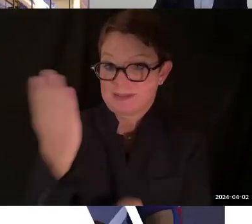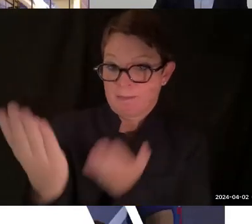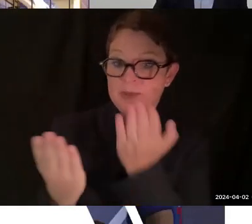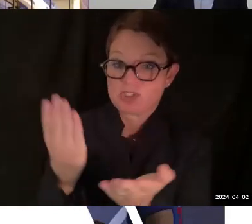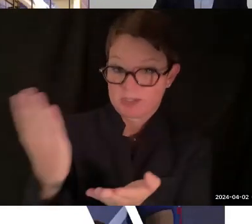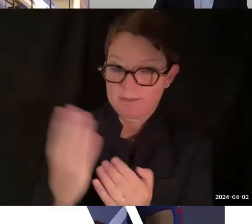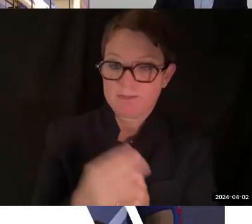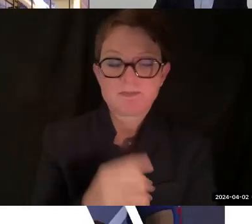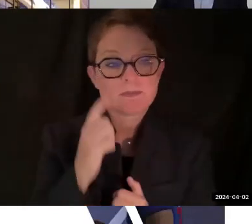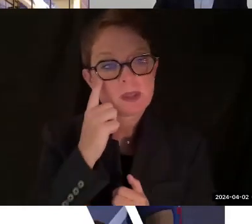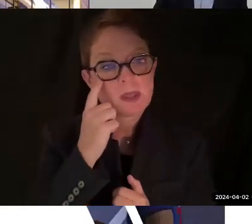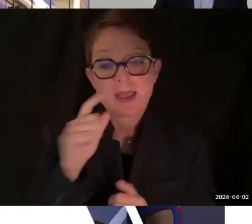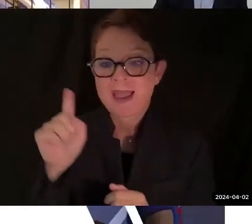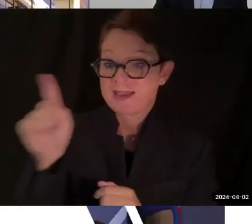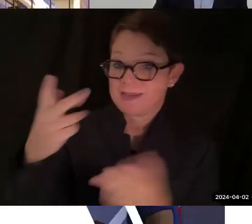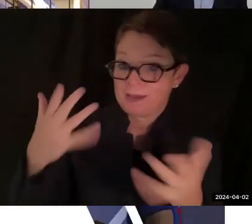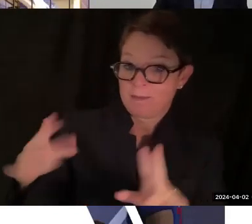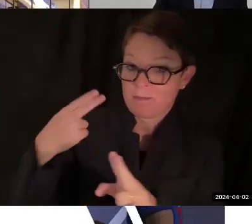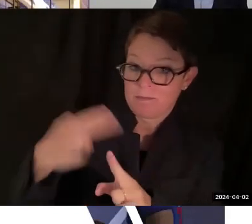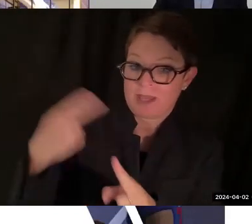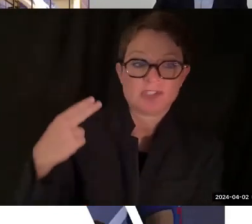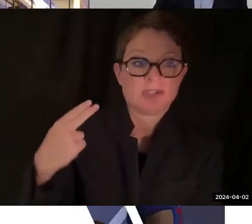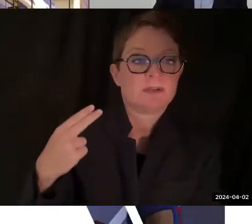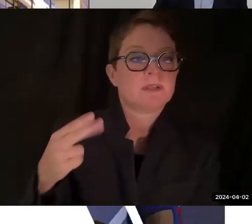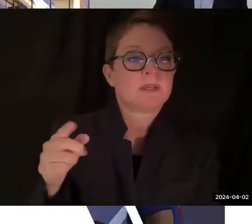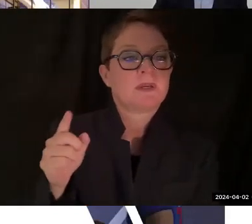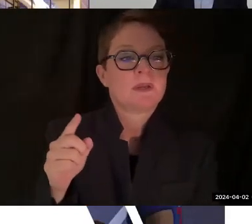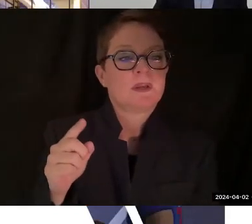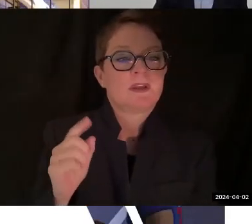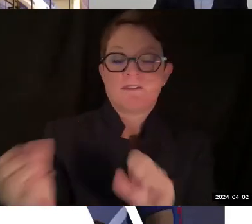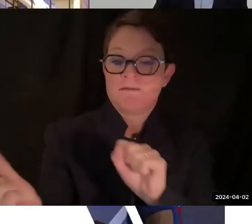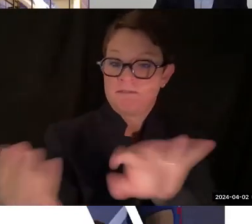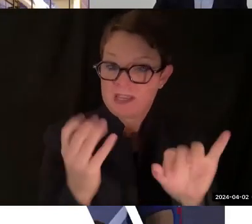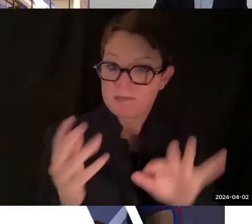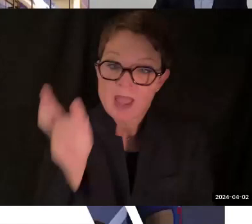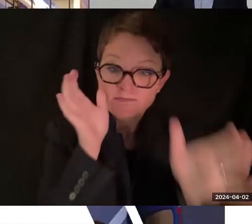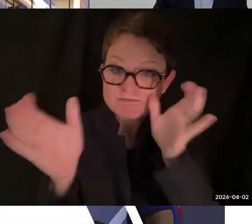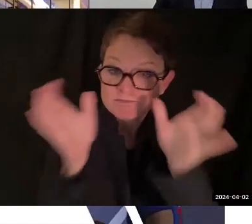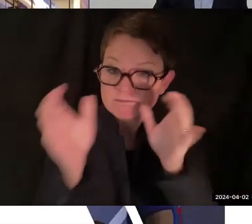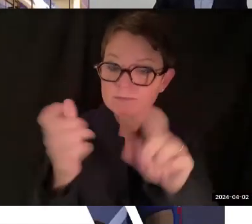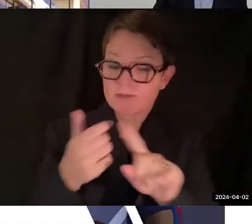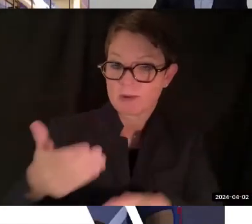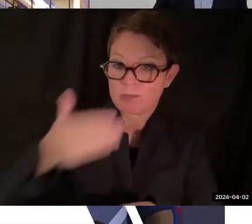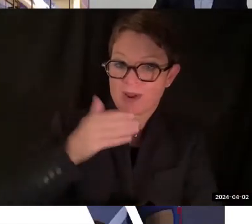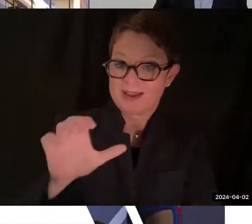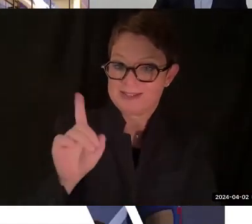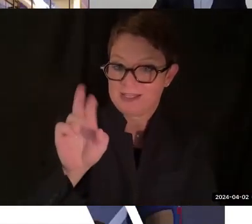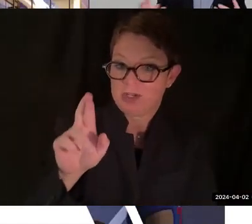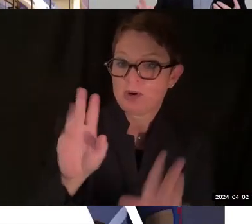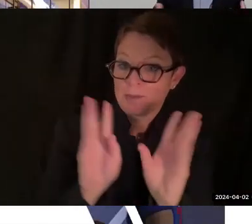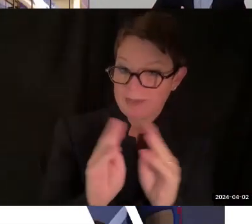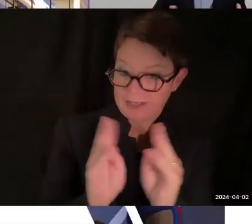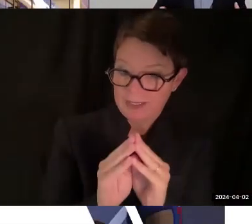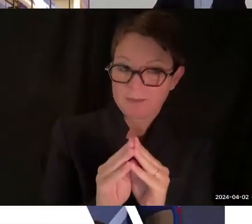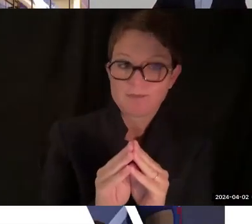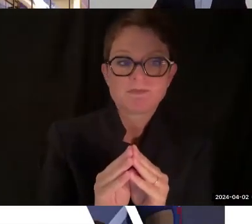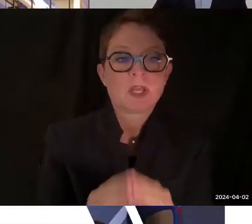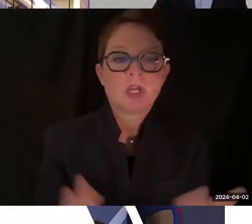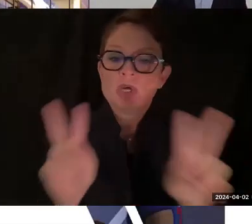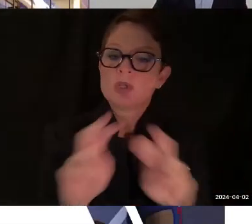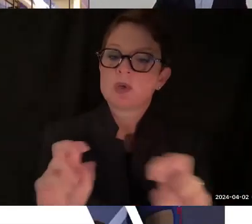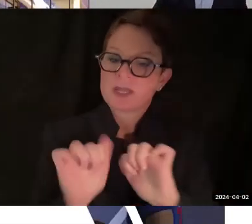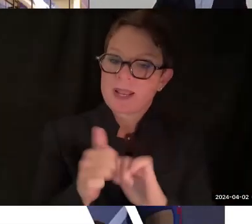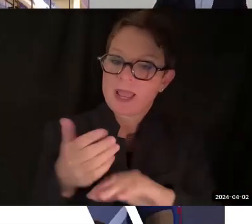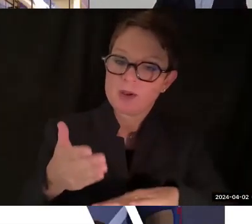So as Sherveen mentioned, talking about the feedback we had from the prior CDR meeting and looking at how we